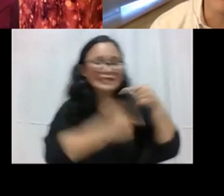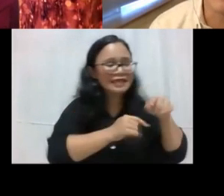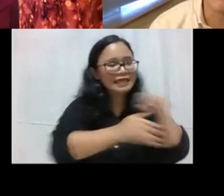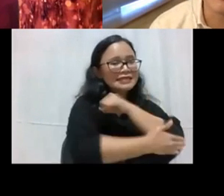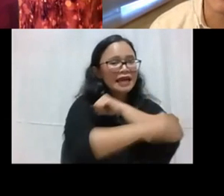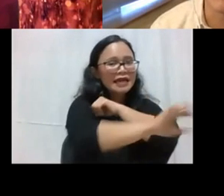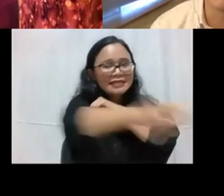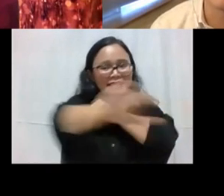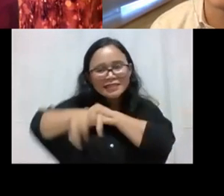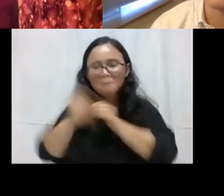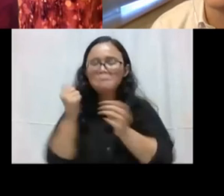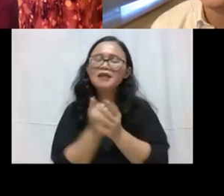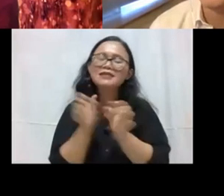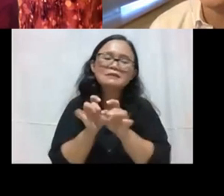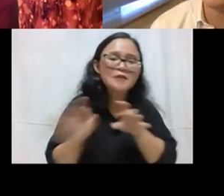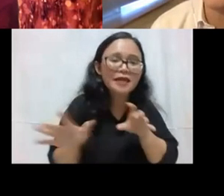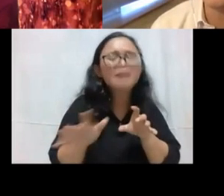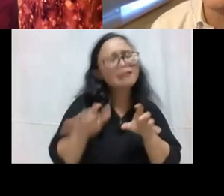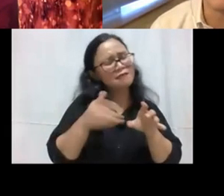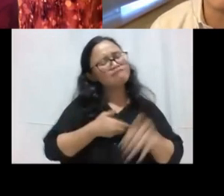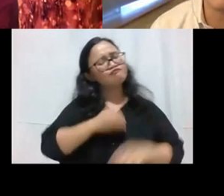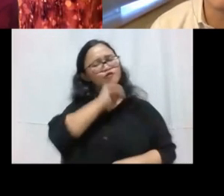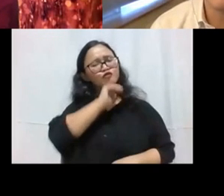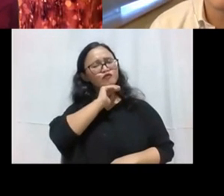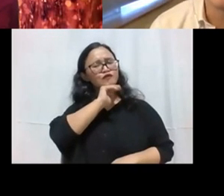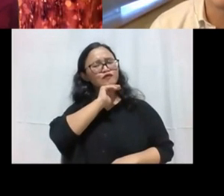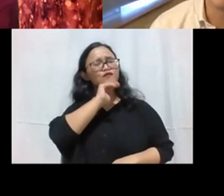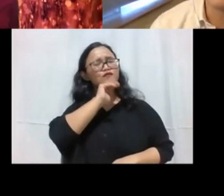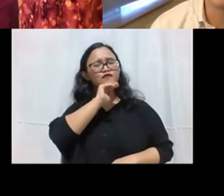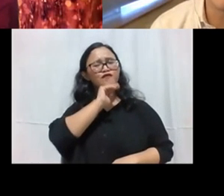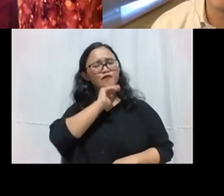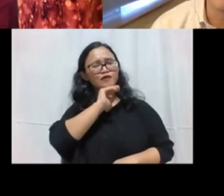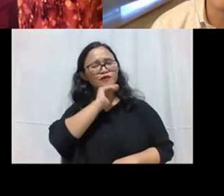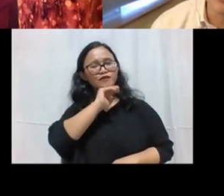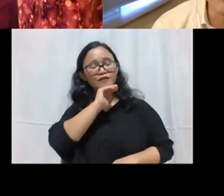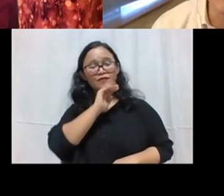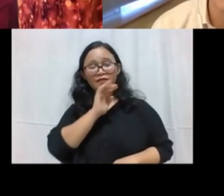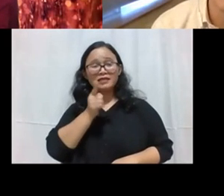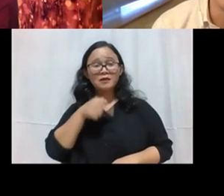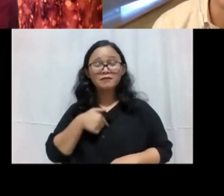are, because we're still living through this, right? Yeah, I think there will be enough for us to